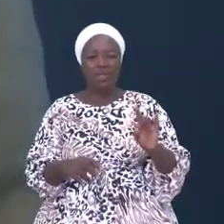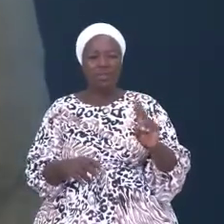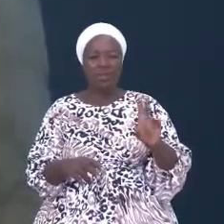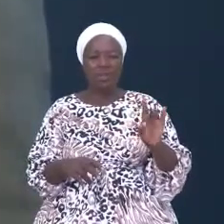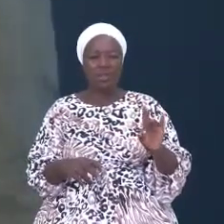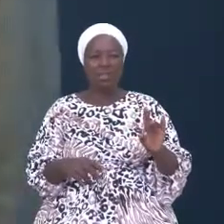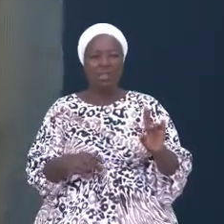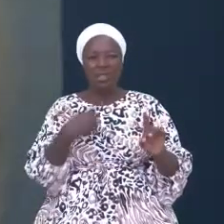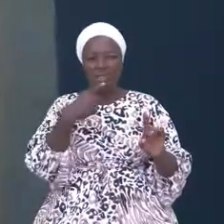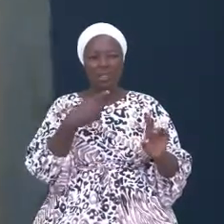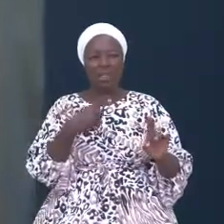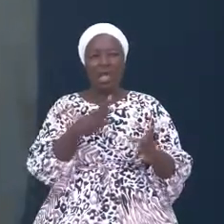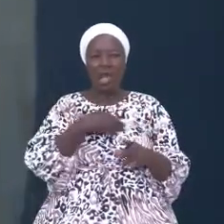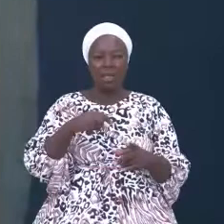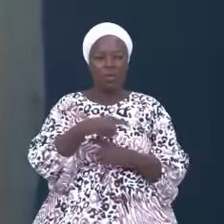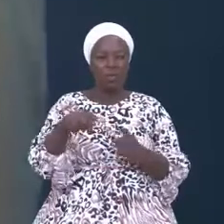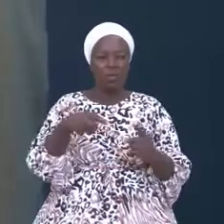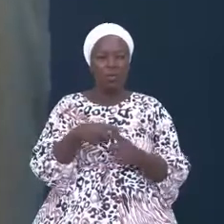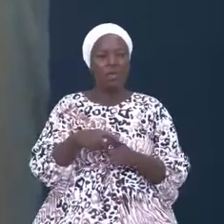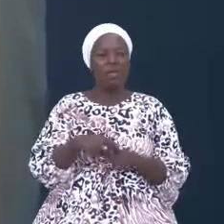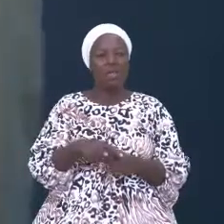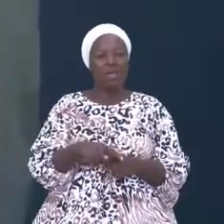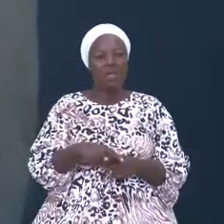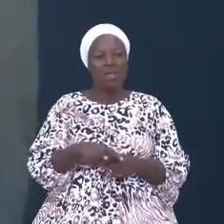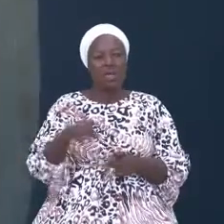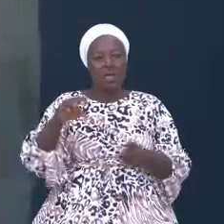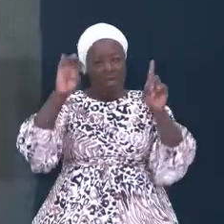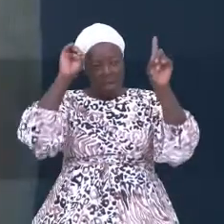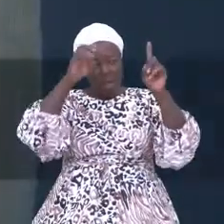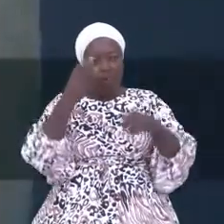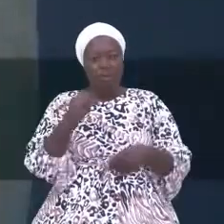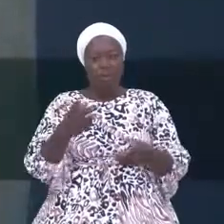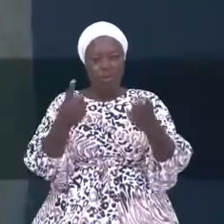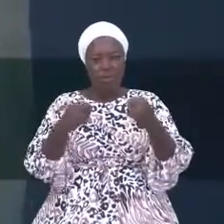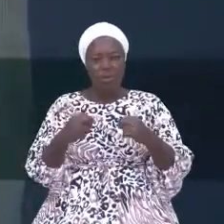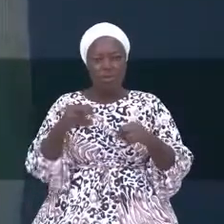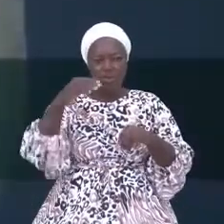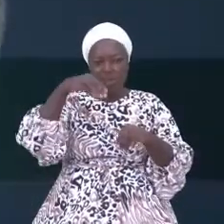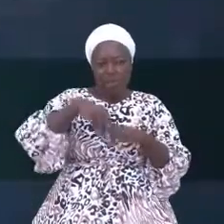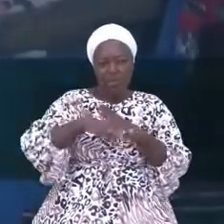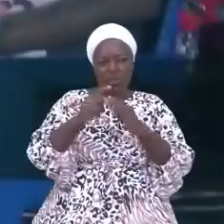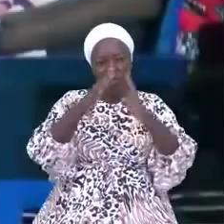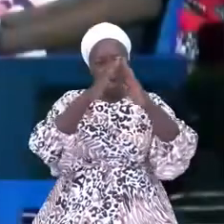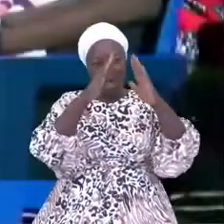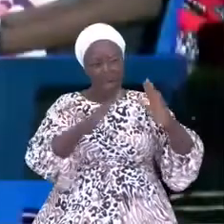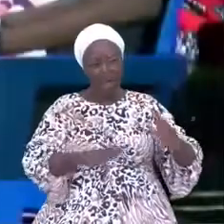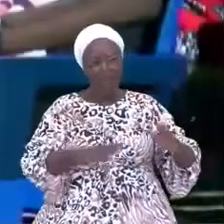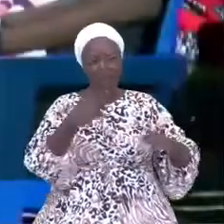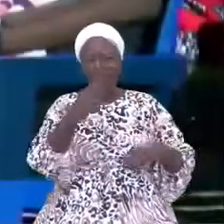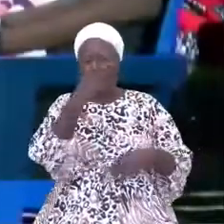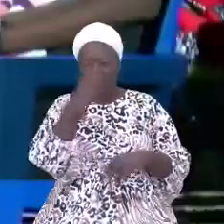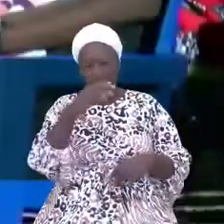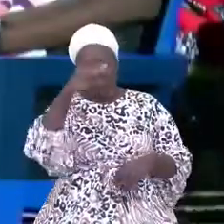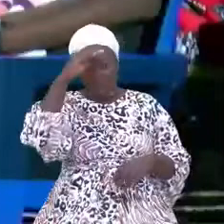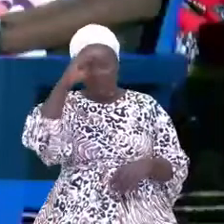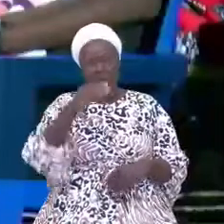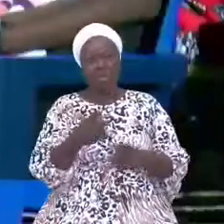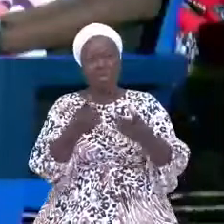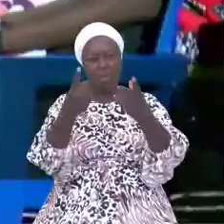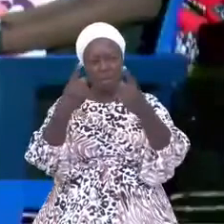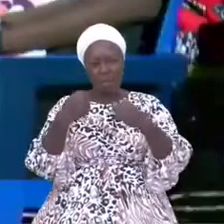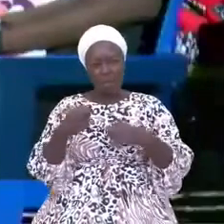verse 28 says, and when he was come into the house, the blind men